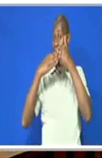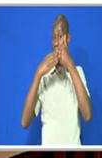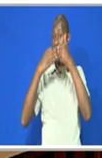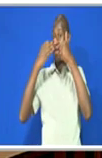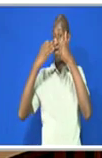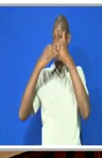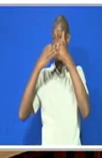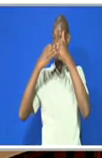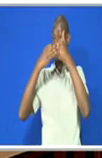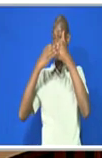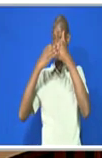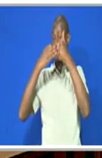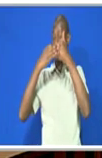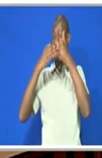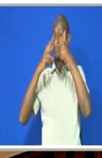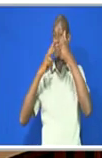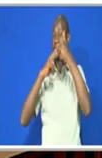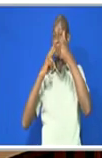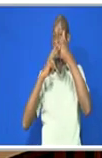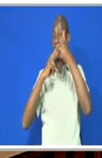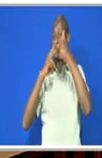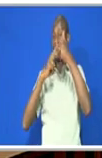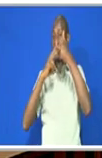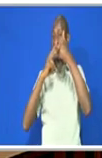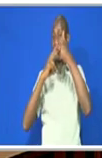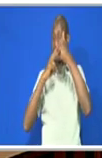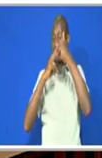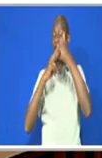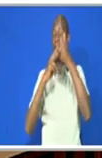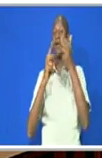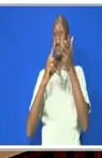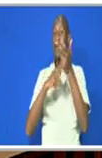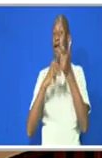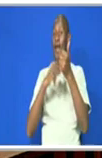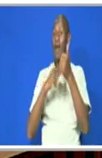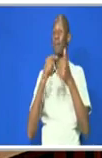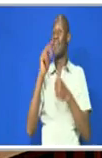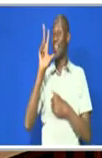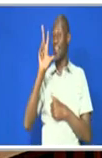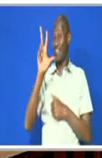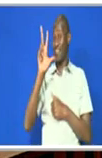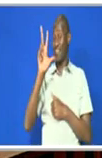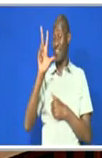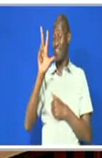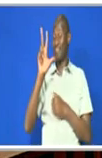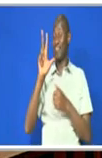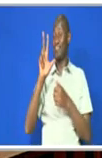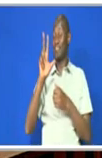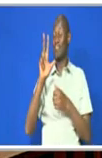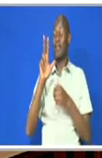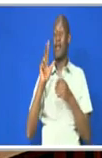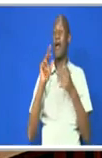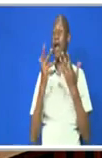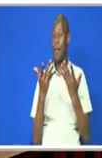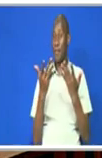8, 7. I have counted 3 steps. How